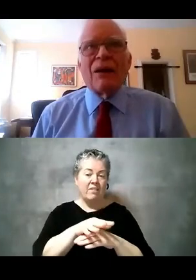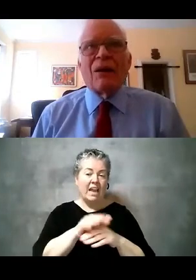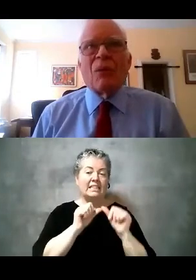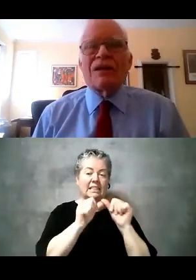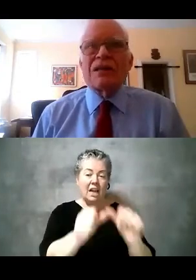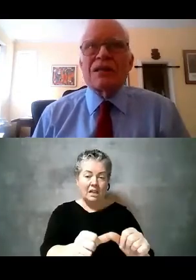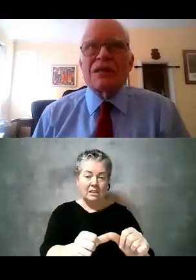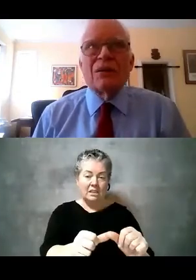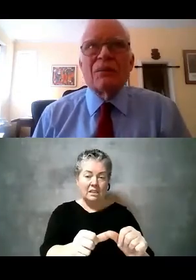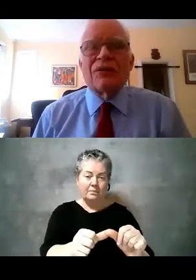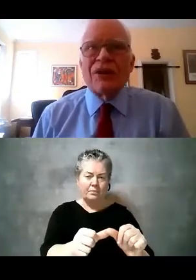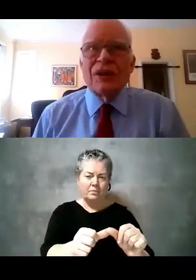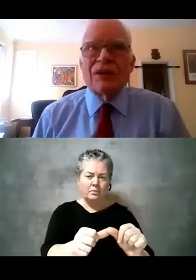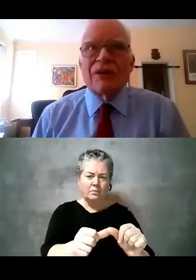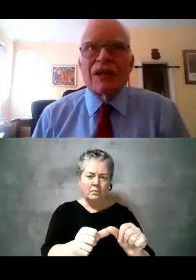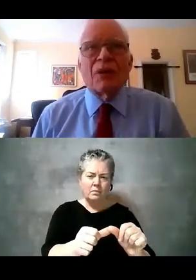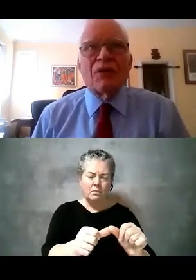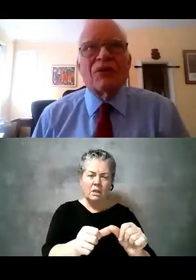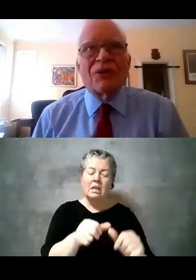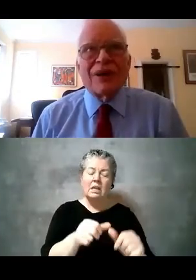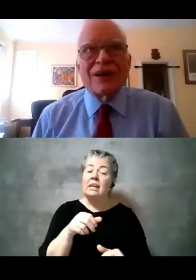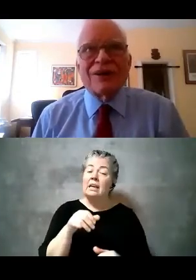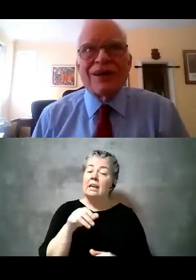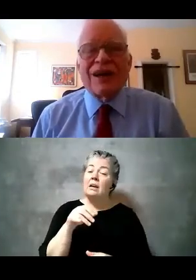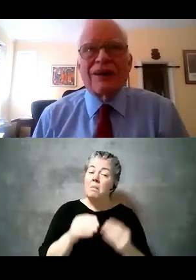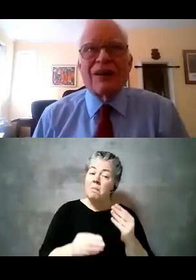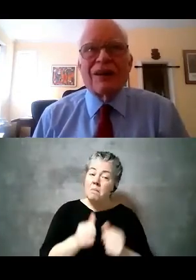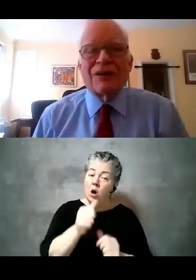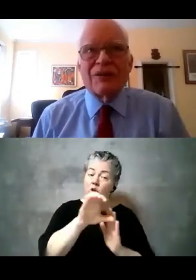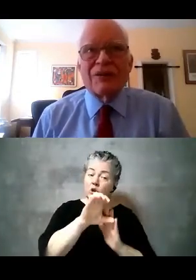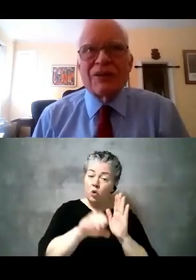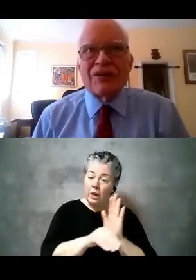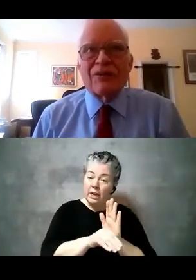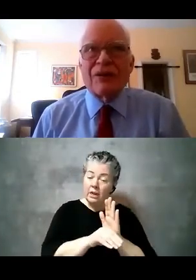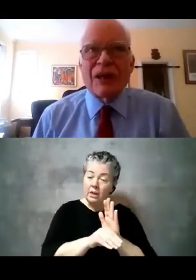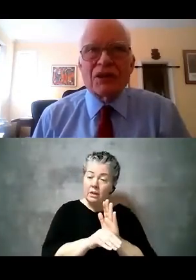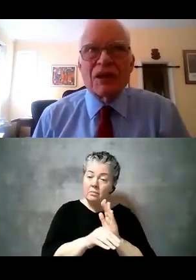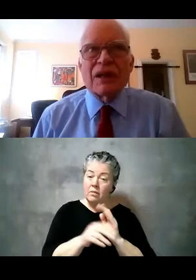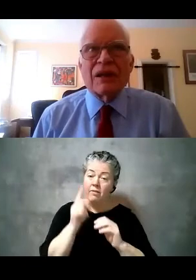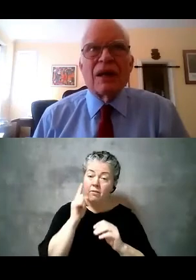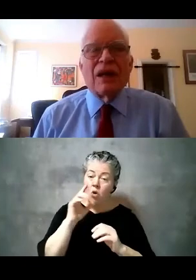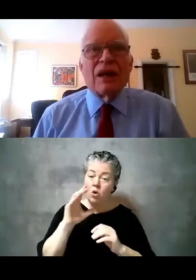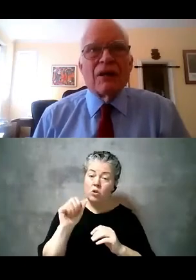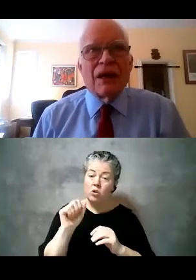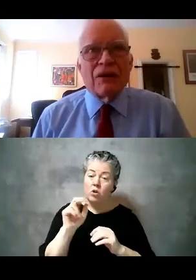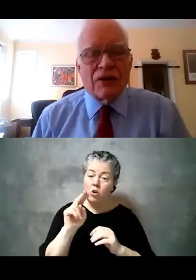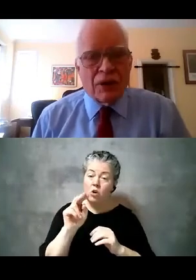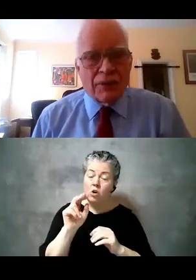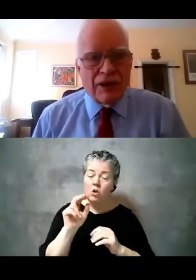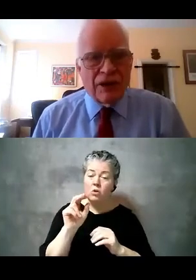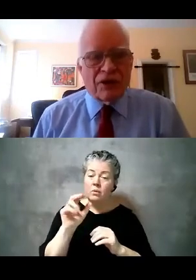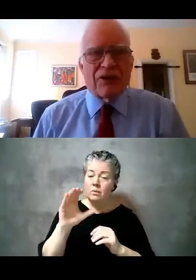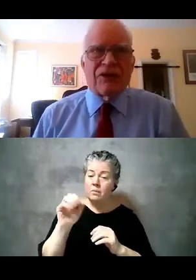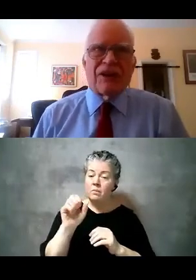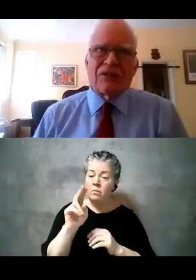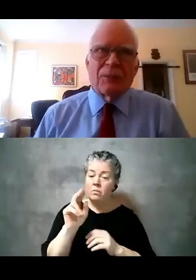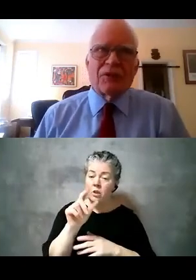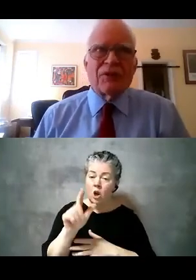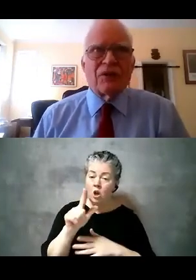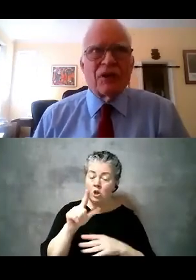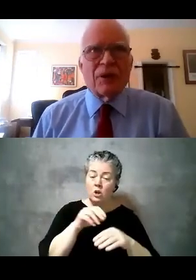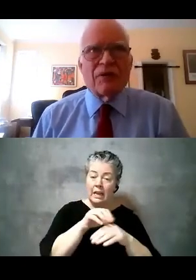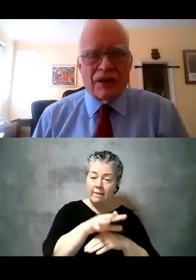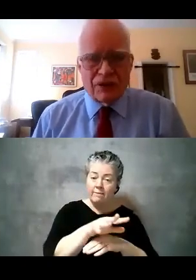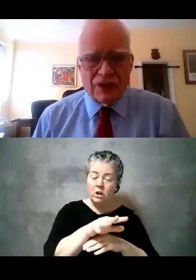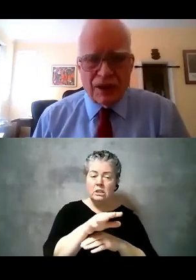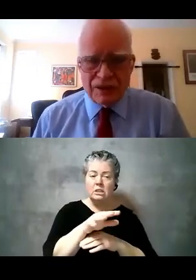way, what is assumed still in most curricula on causal inference and regression and experimentation, is the assumption